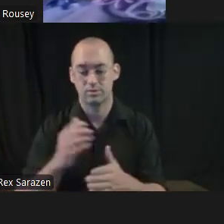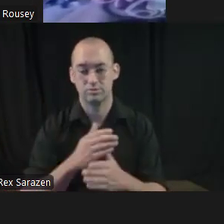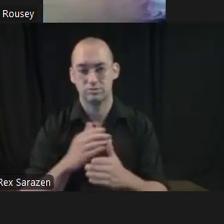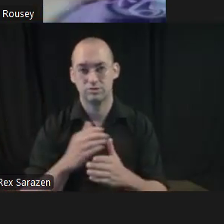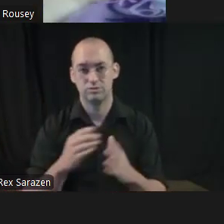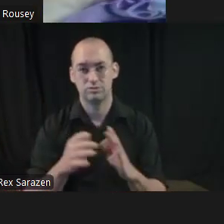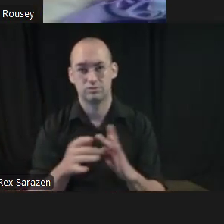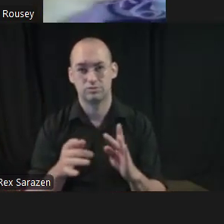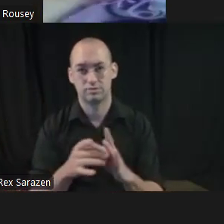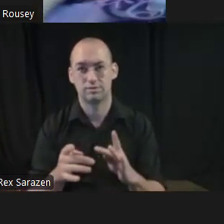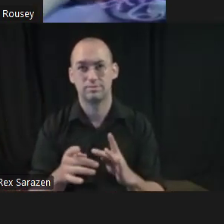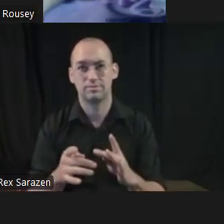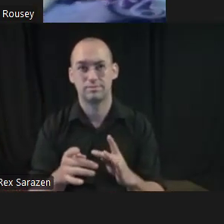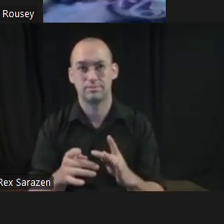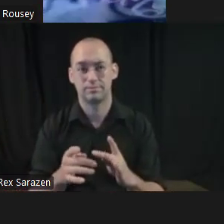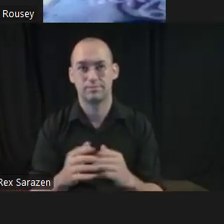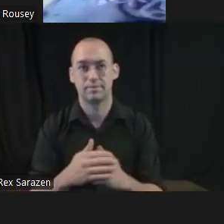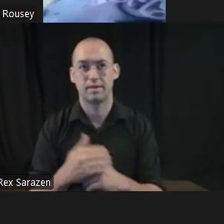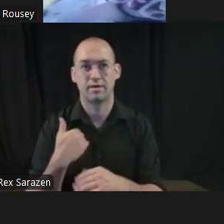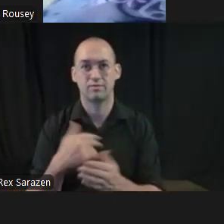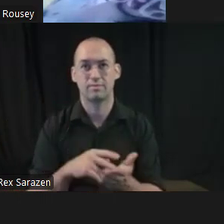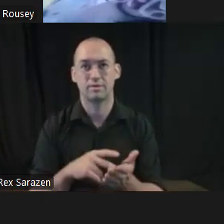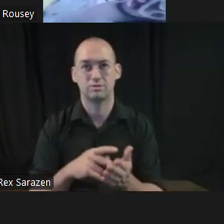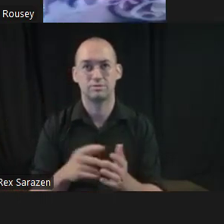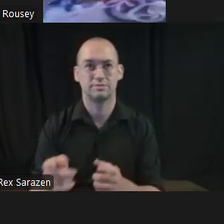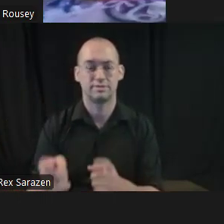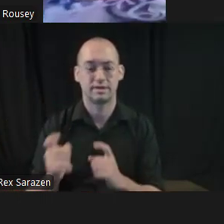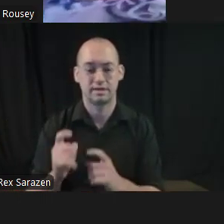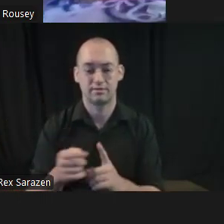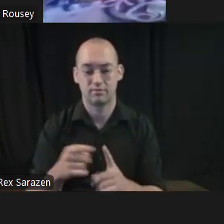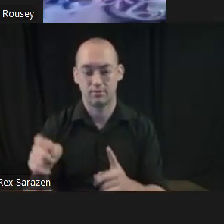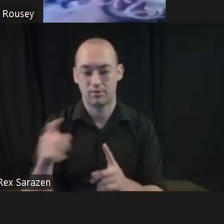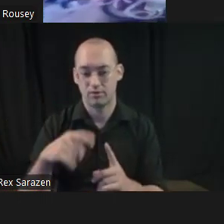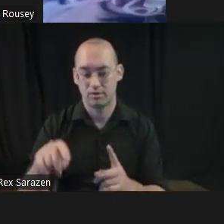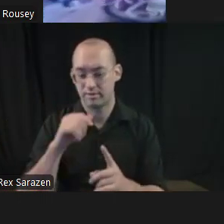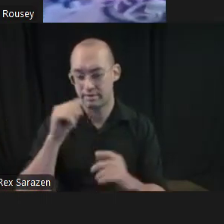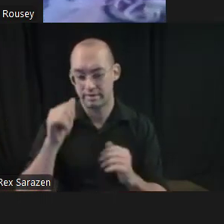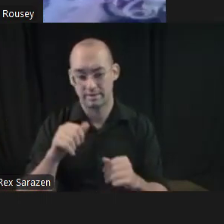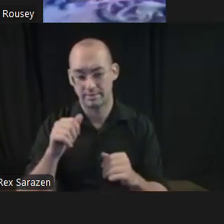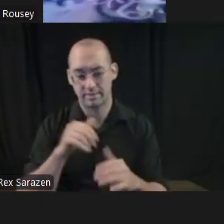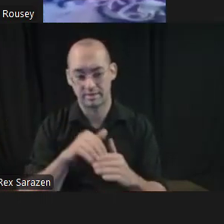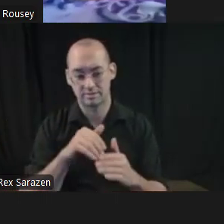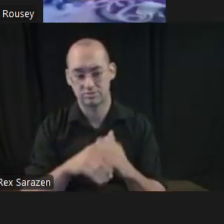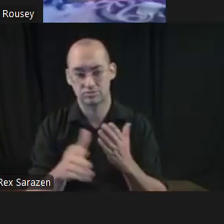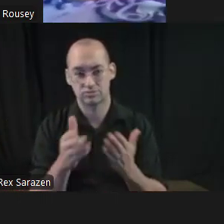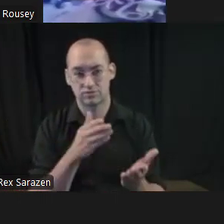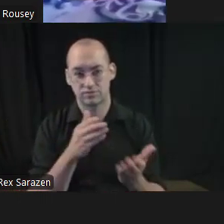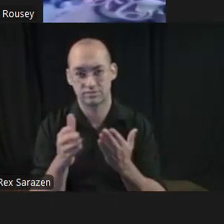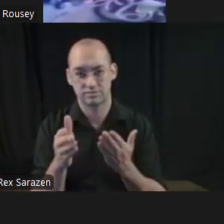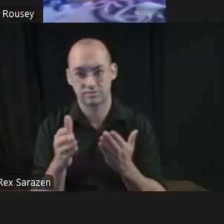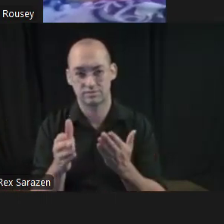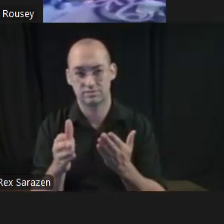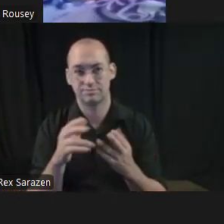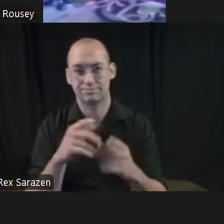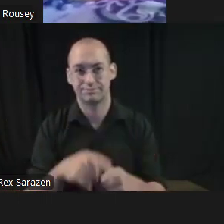her having her medications taken from her, having her be unable to access services, like somebody who is so